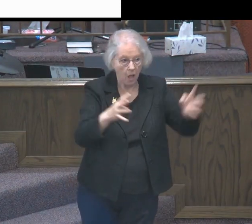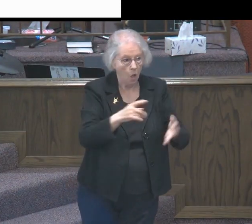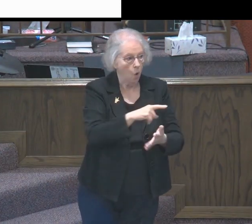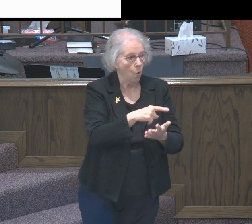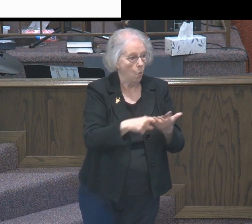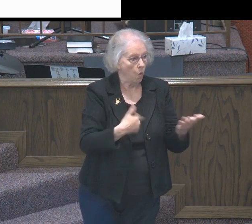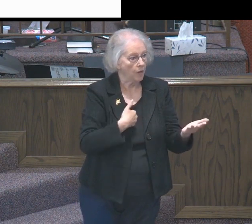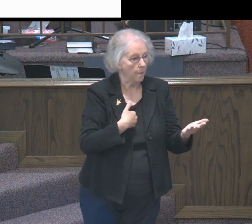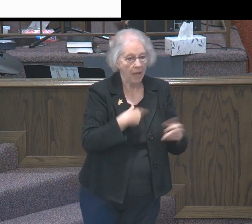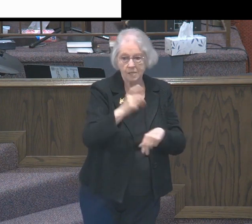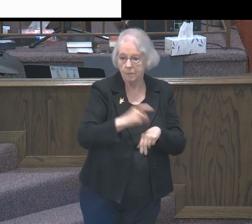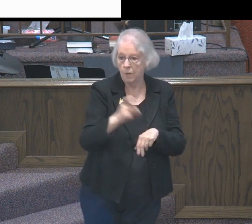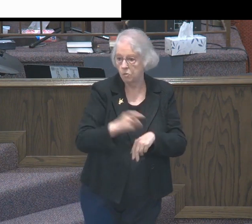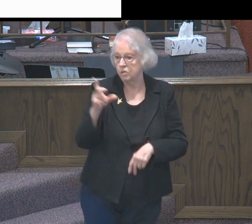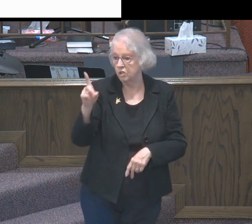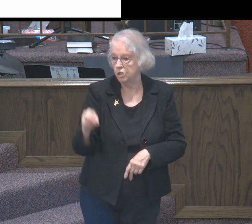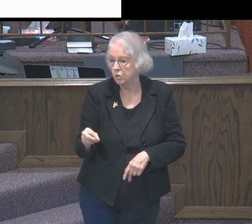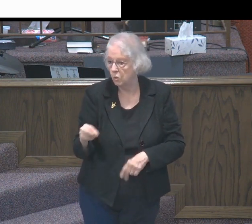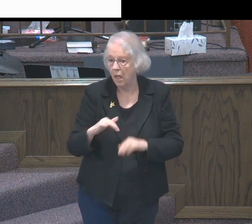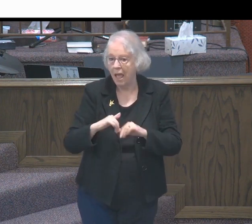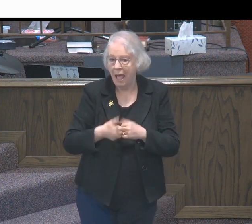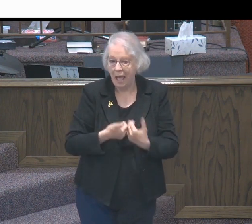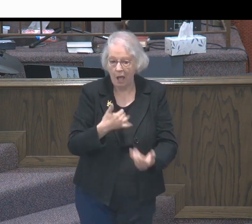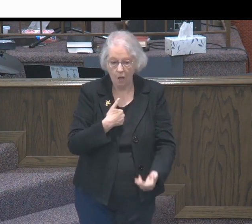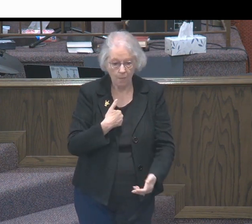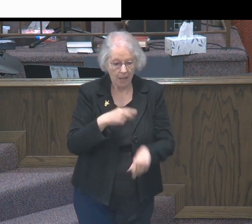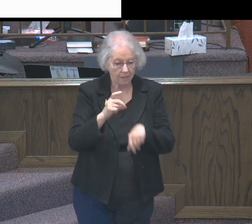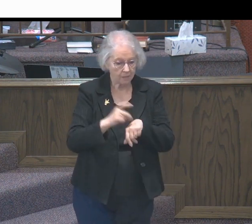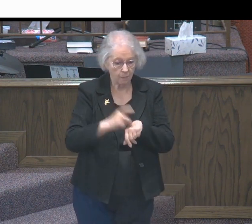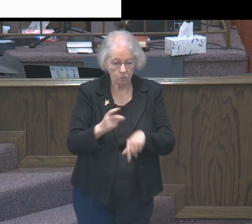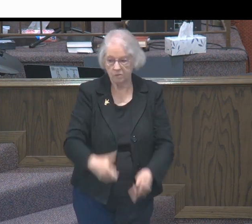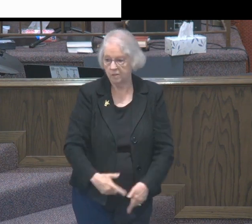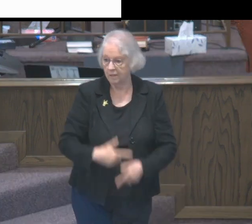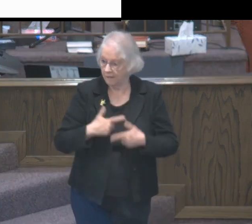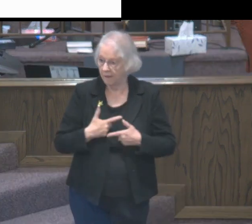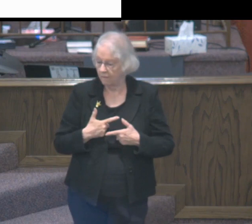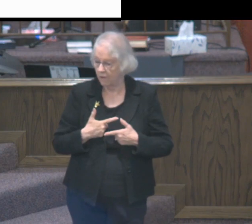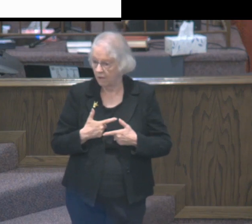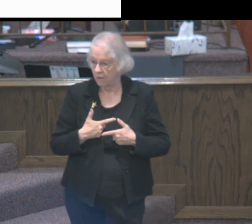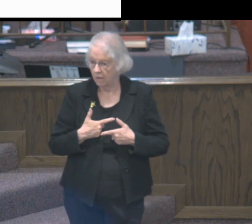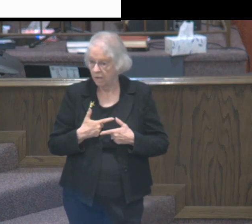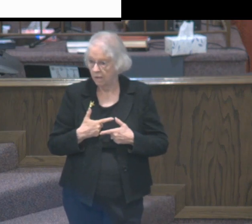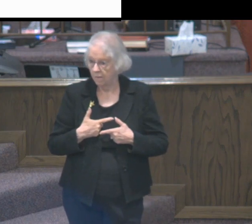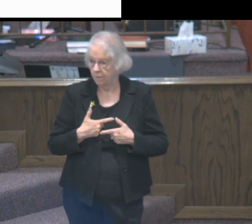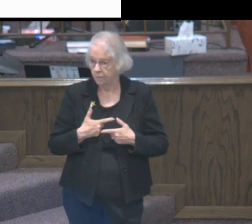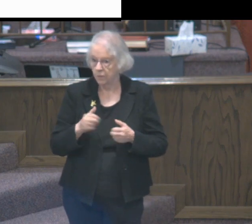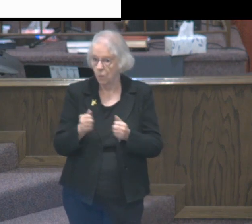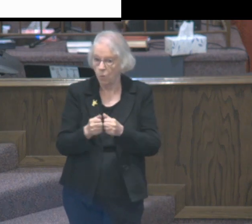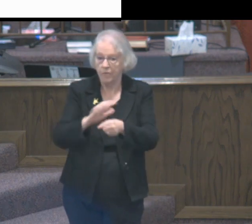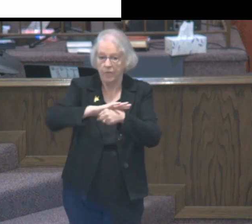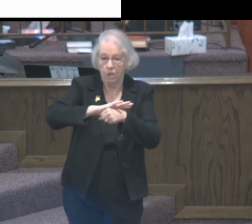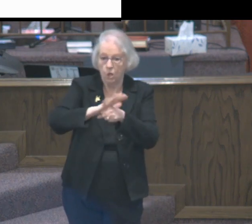law changes with current thinking, current